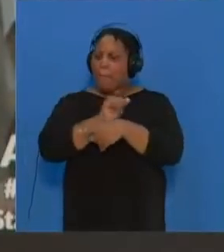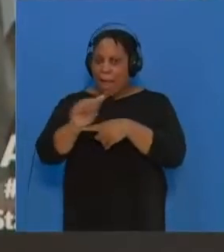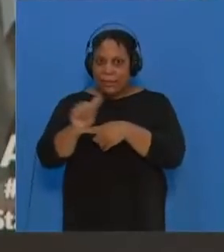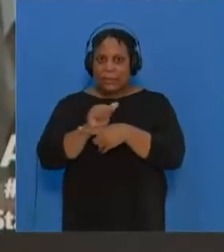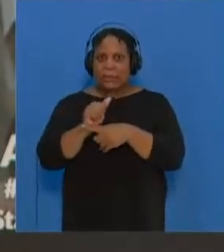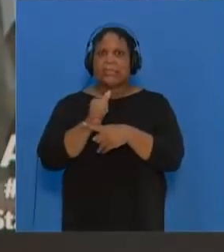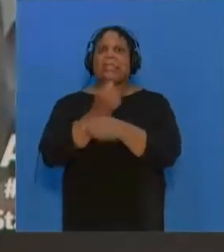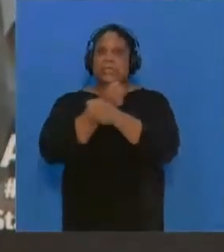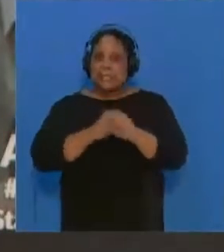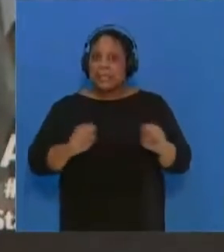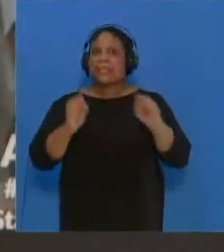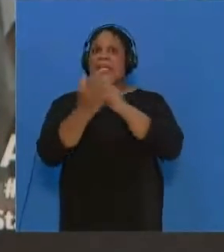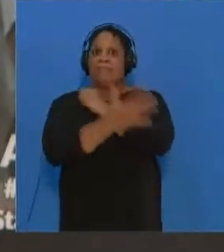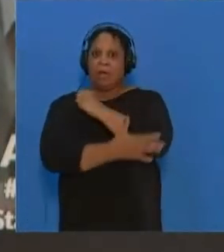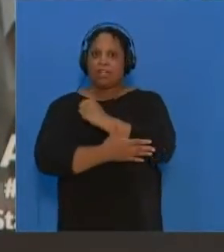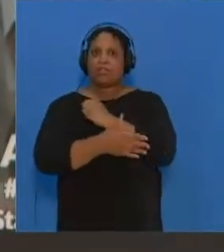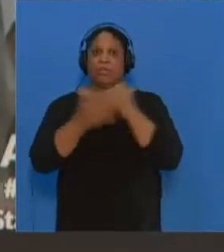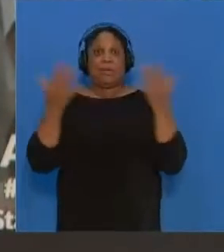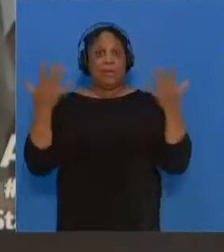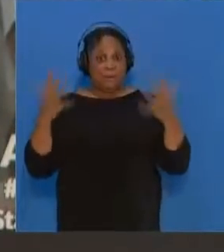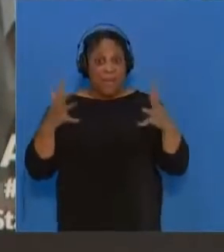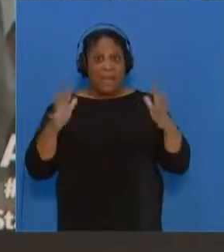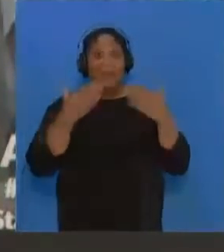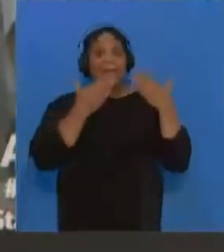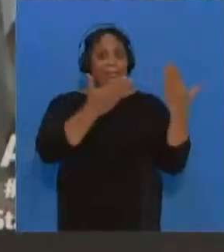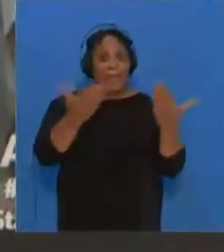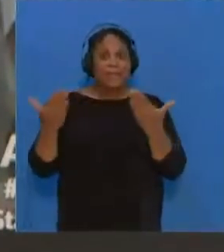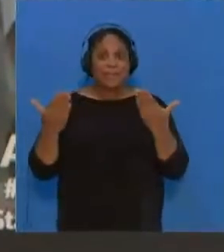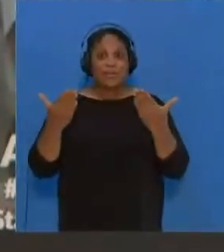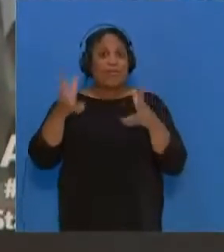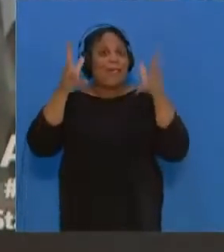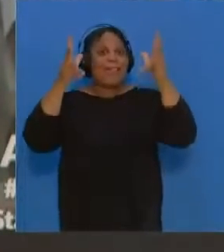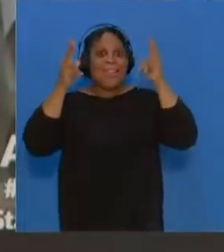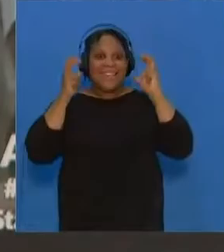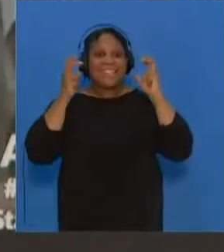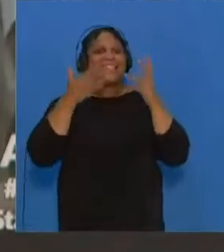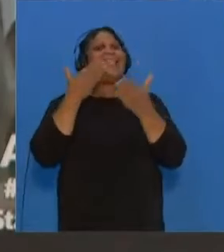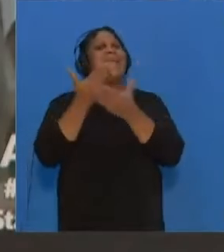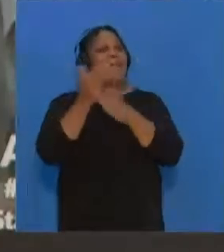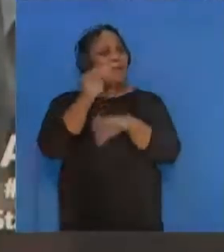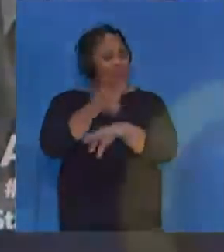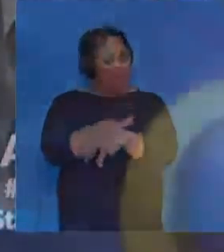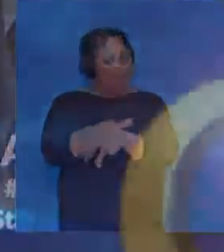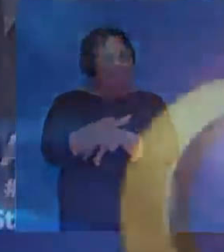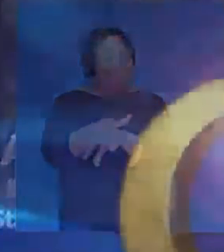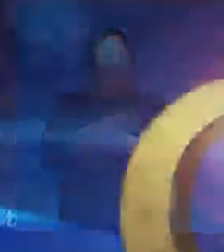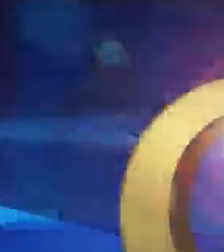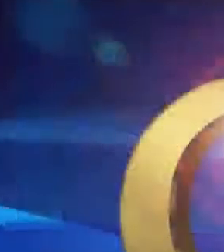to keep our country safe. And with that, Bermuda, I want to say thank you for listening and good night.